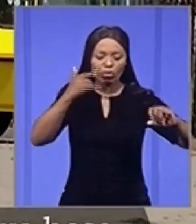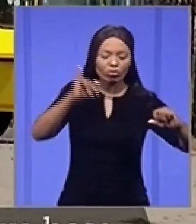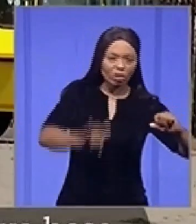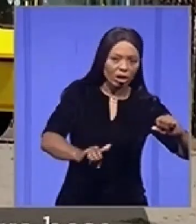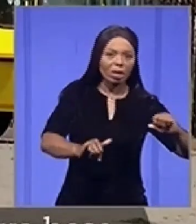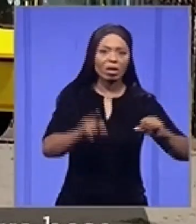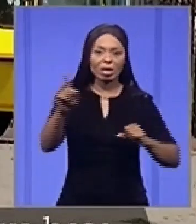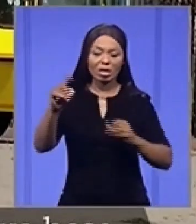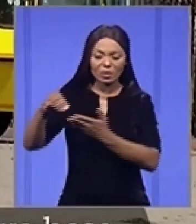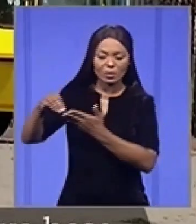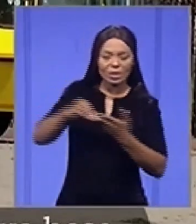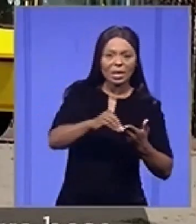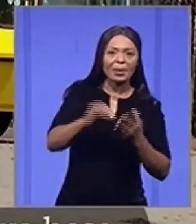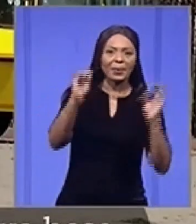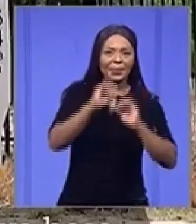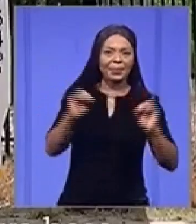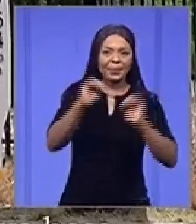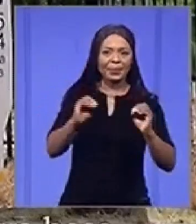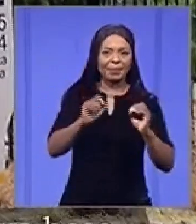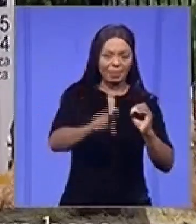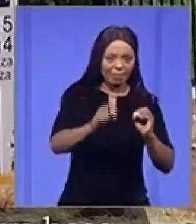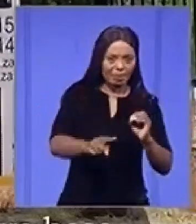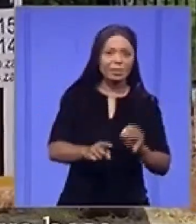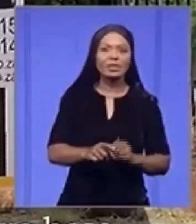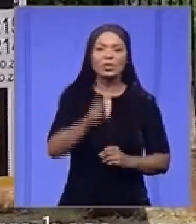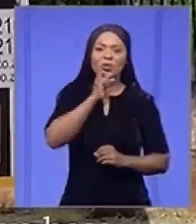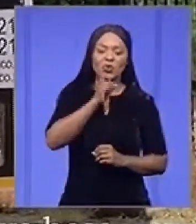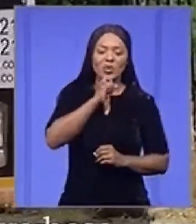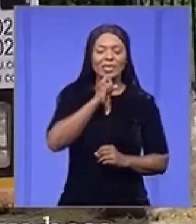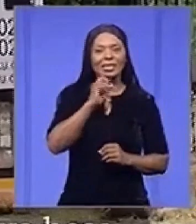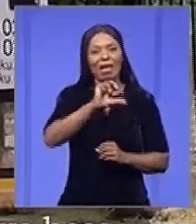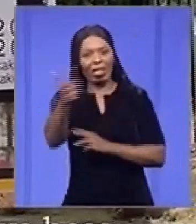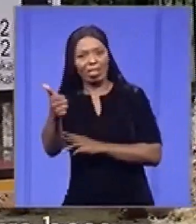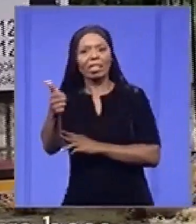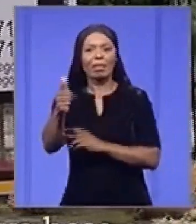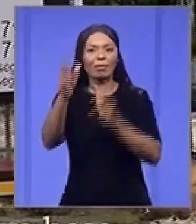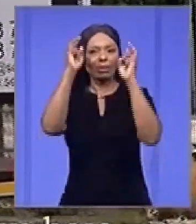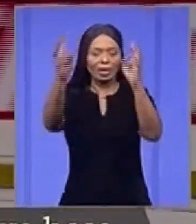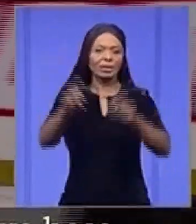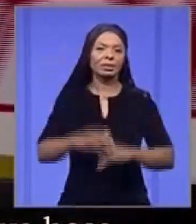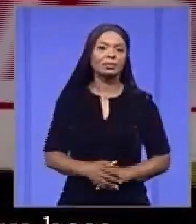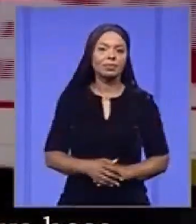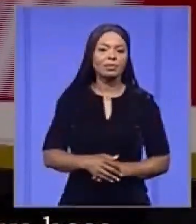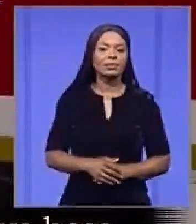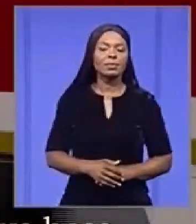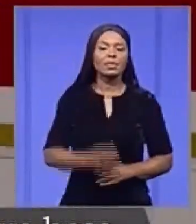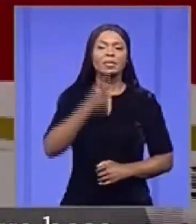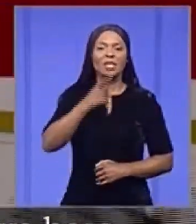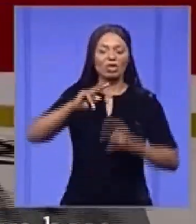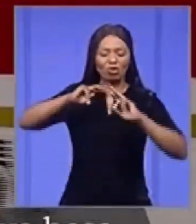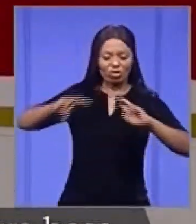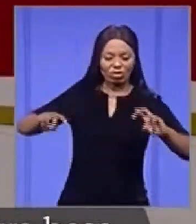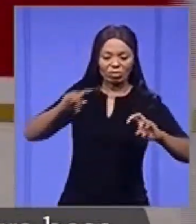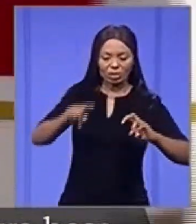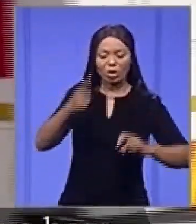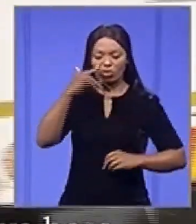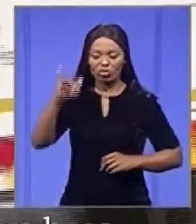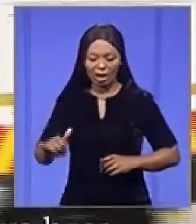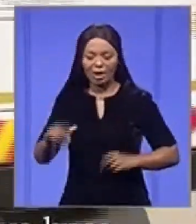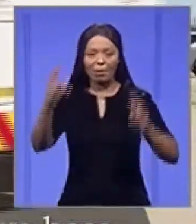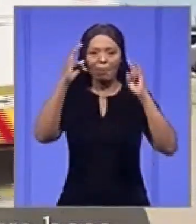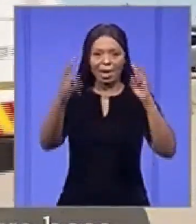a feleditseng a isa bana sekolong ka yona. Lefapha la re lelaetse batlhankela ba lone ba pharakano go tlhatlhoba dibese tseo di tsamaisang barutwana.